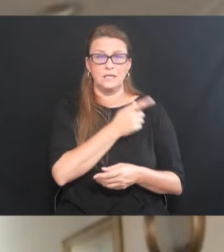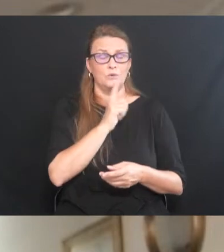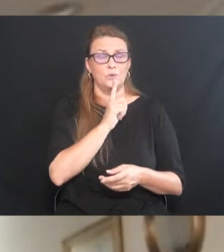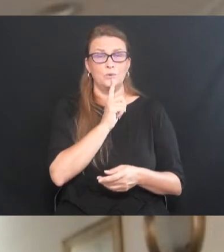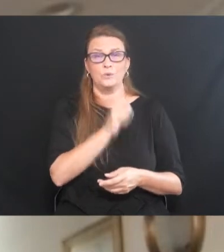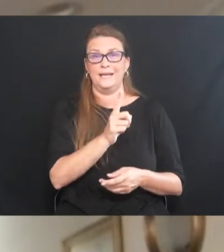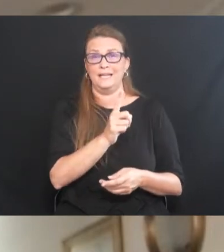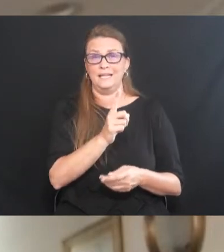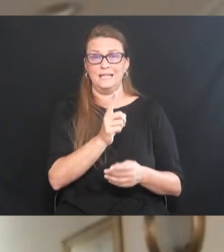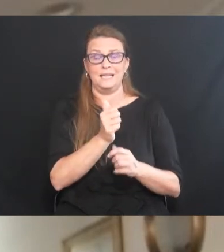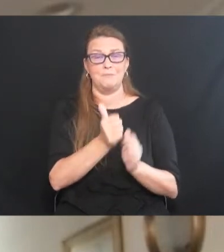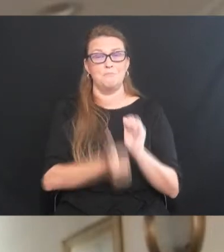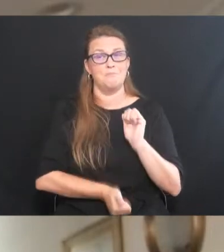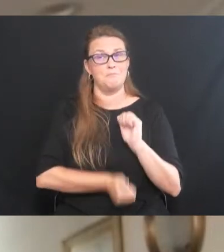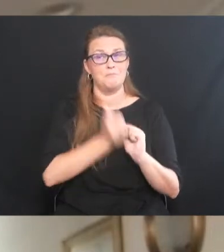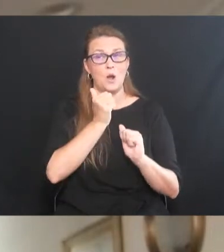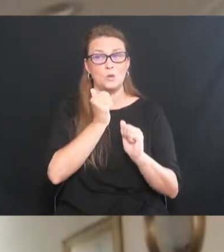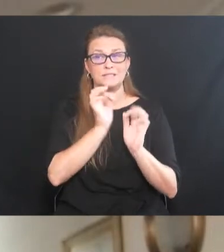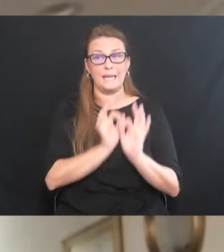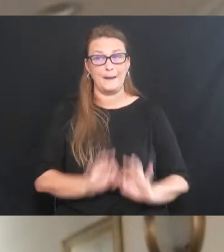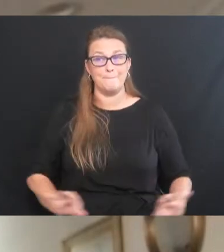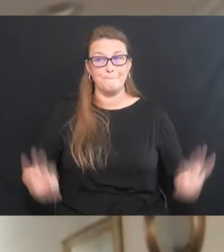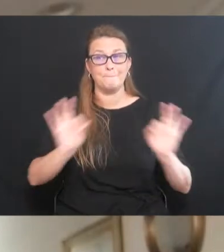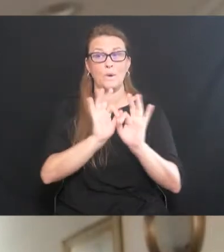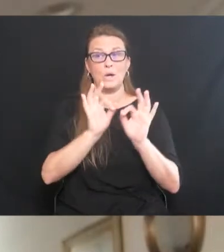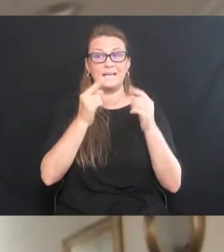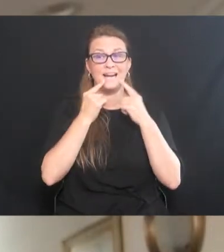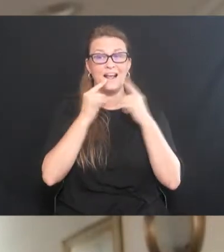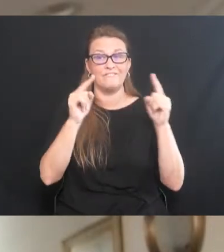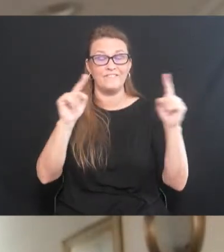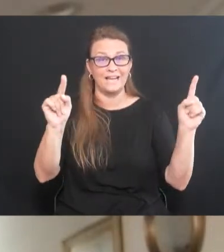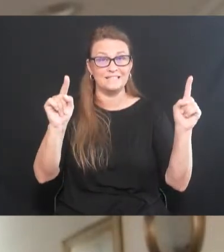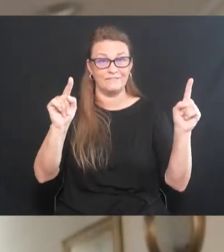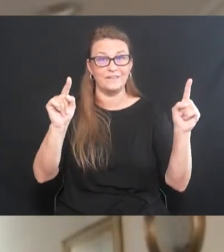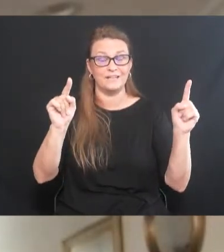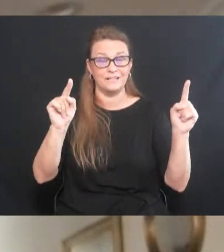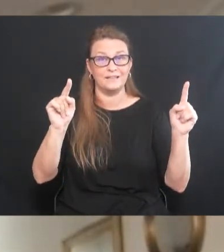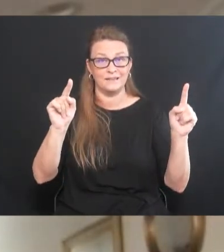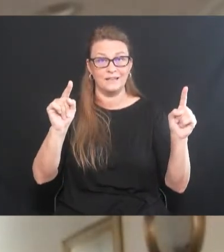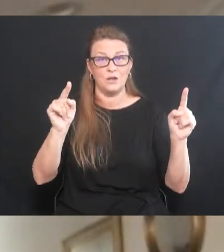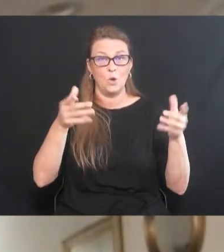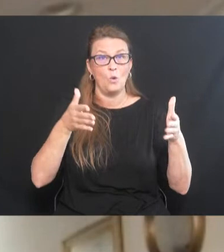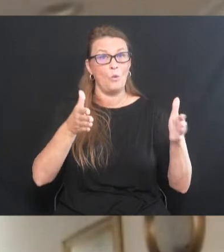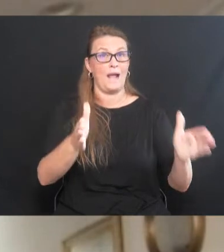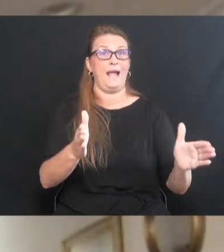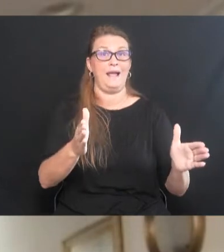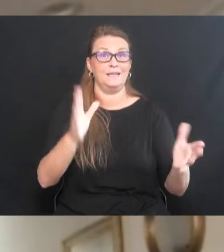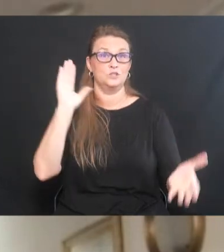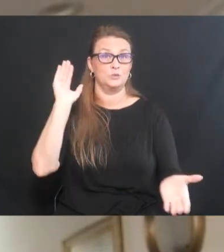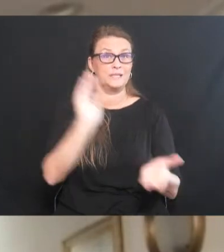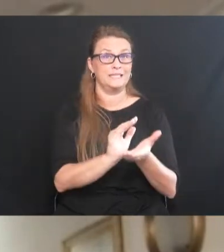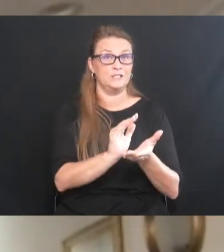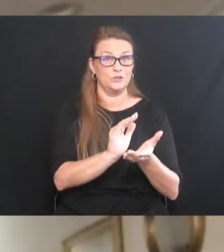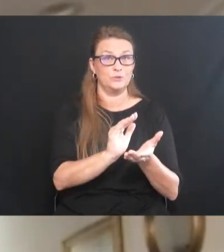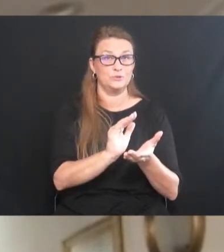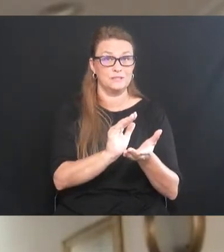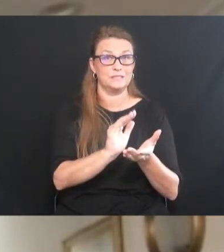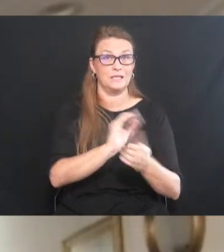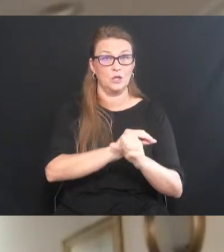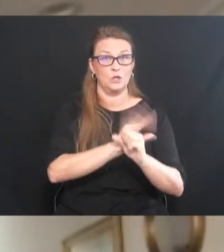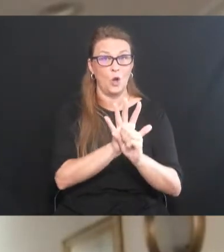most important and most effective intervention to reduce the risk of COVID-19